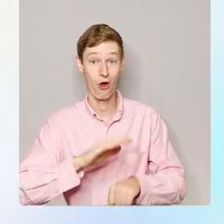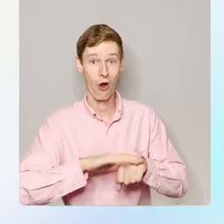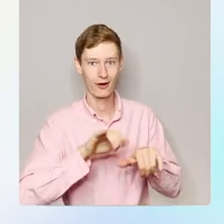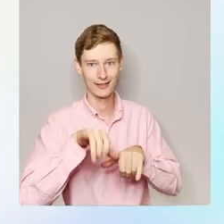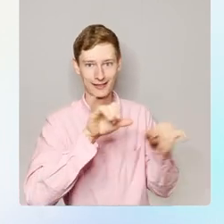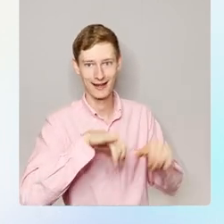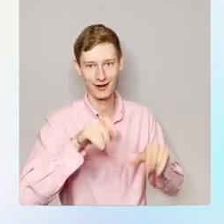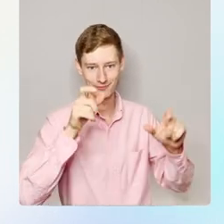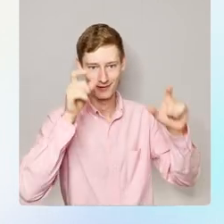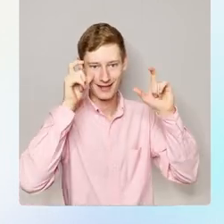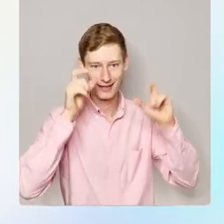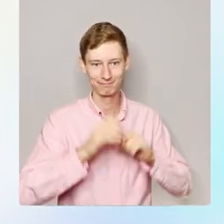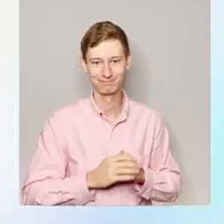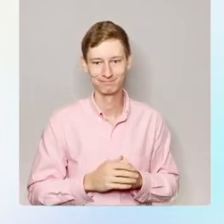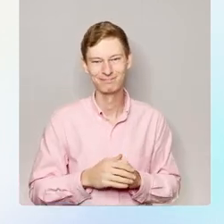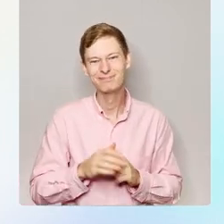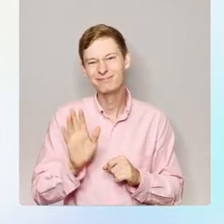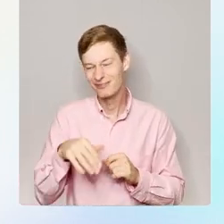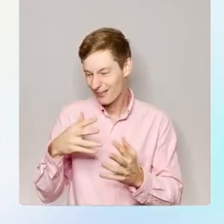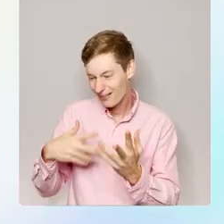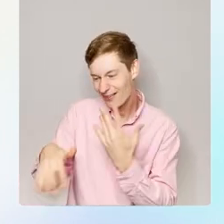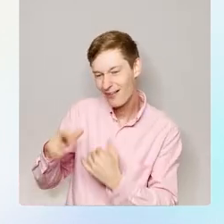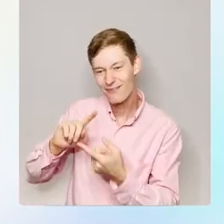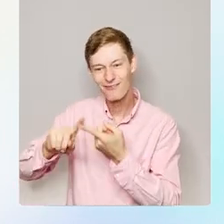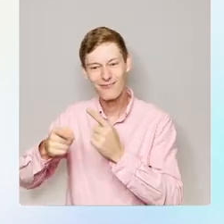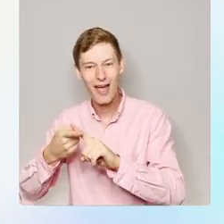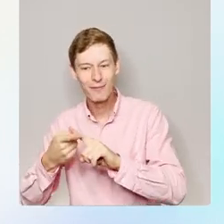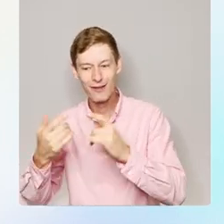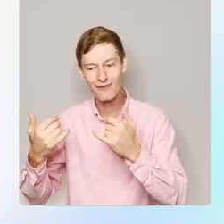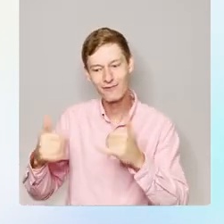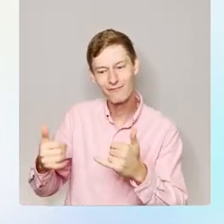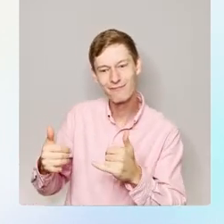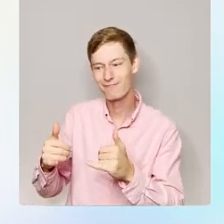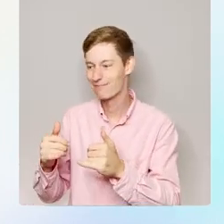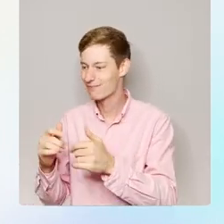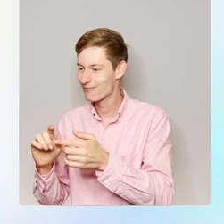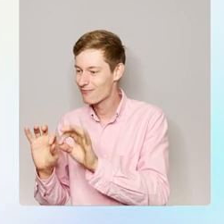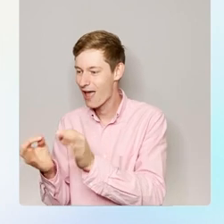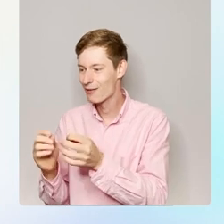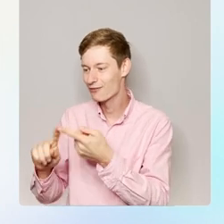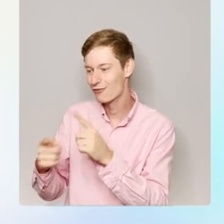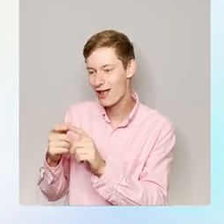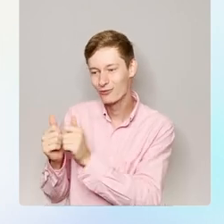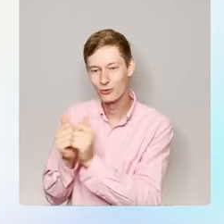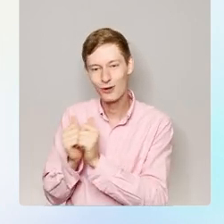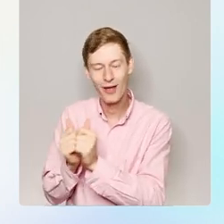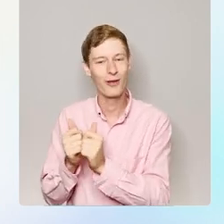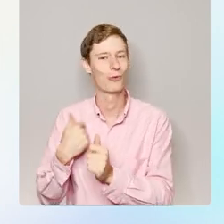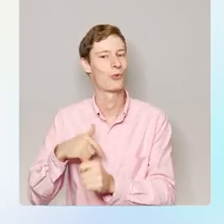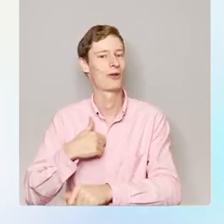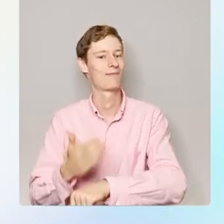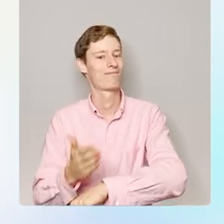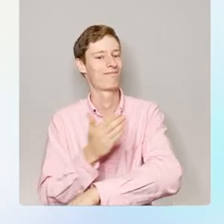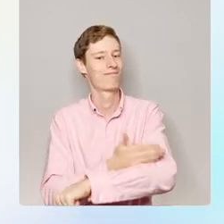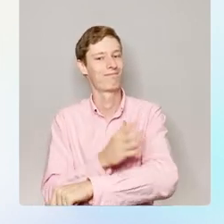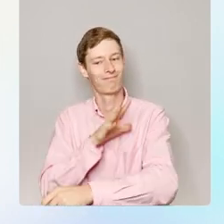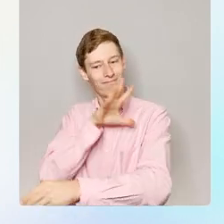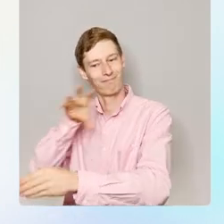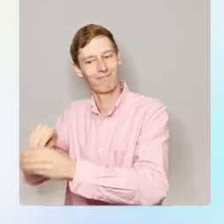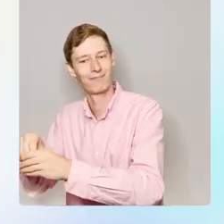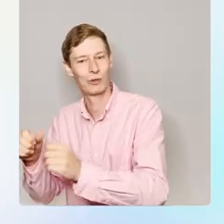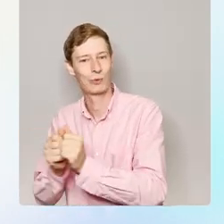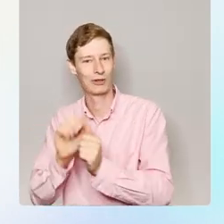Everyone loves playing games in VR with family and friends, and so we're improving multiplayer services to help you engage with your communities.